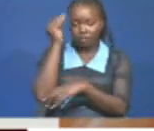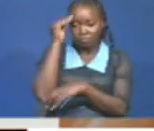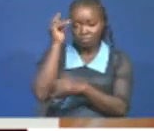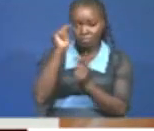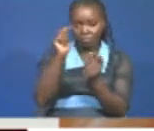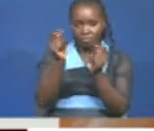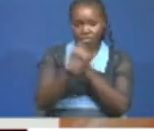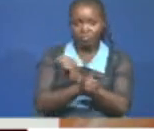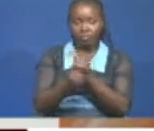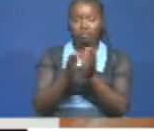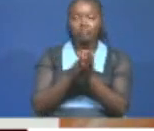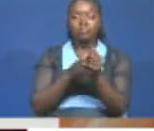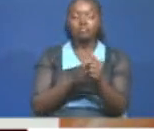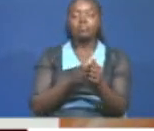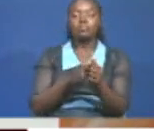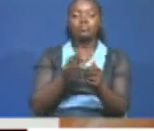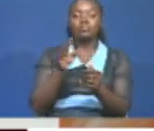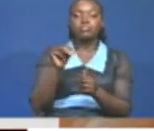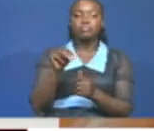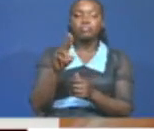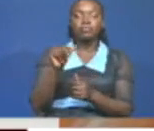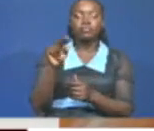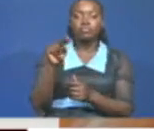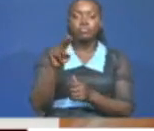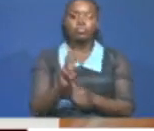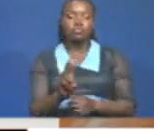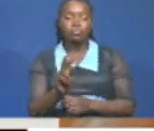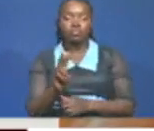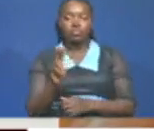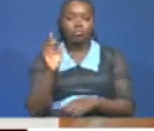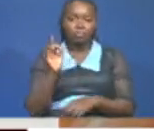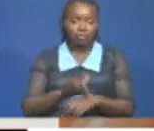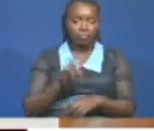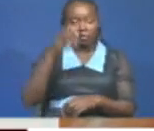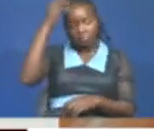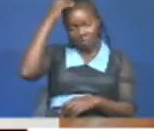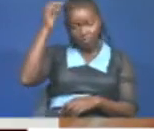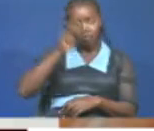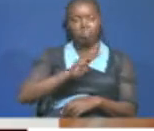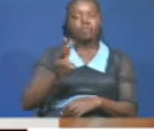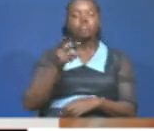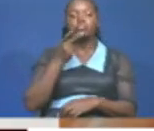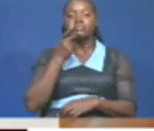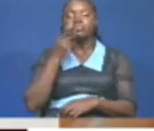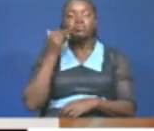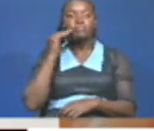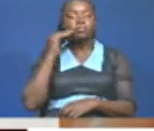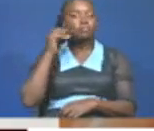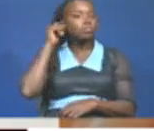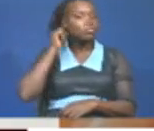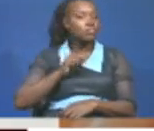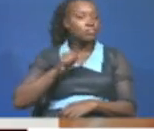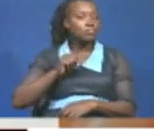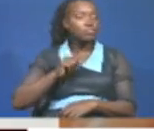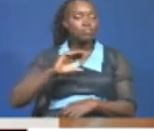by Raphael Munavu, pitching tents in Lamu, Embu, Muranga, West Pokot, Narok, Nandi and Siaya counties. Yesterday, the team